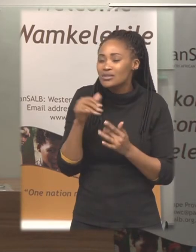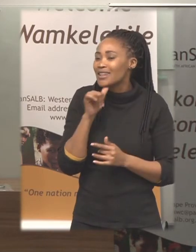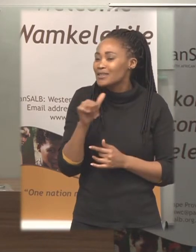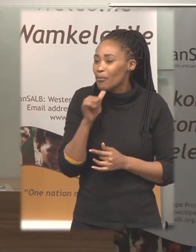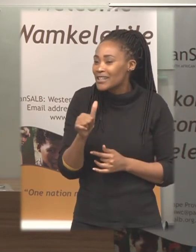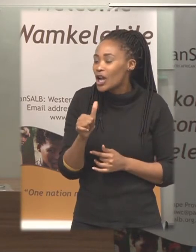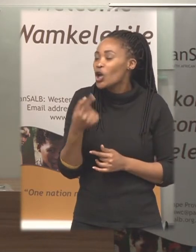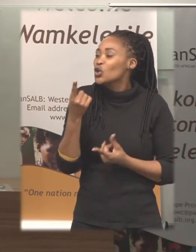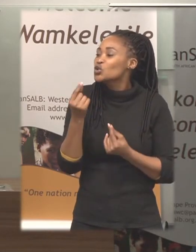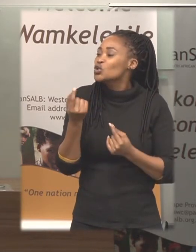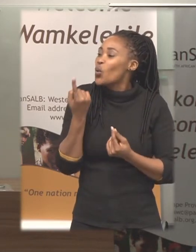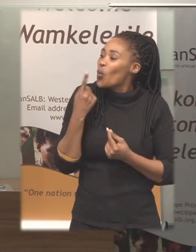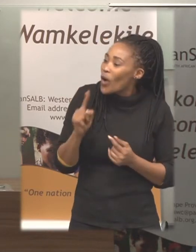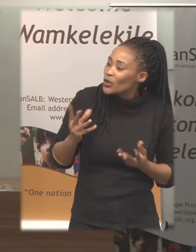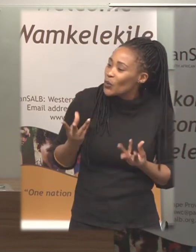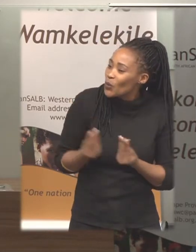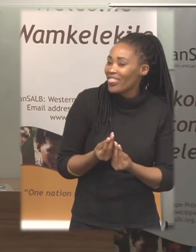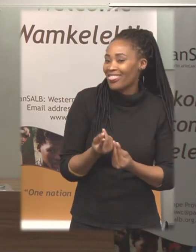So